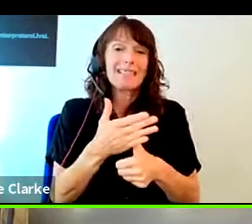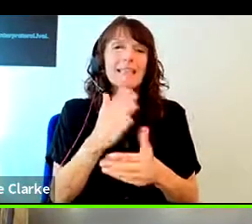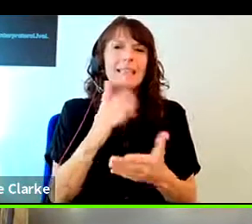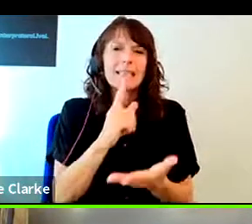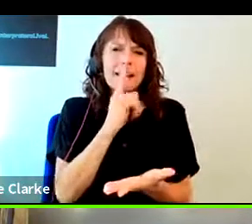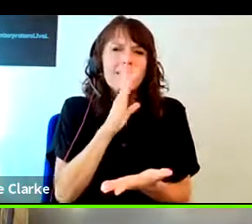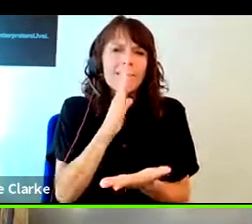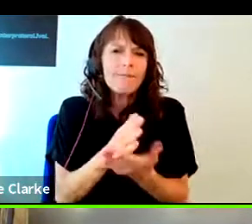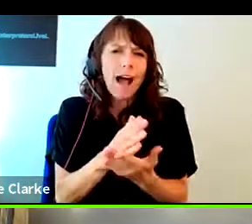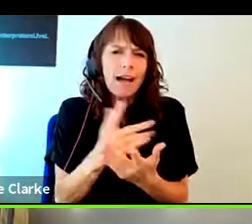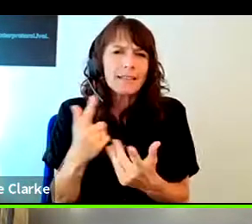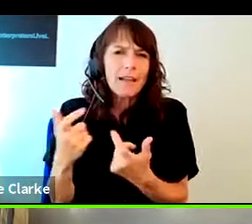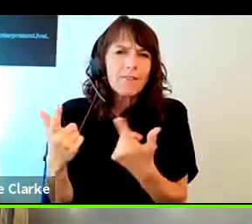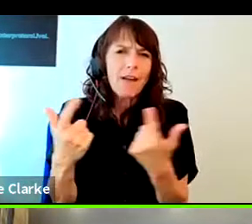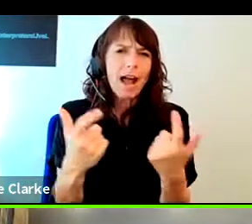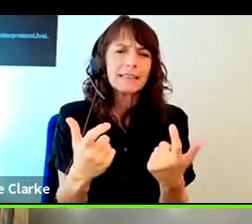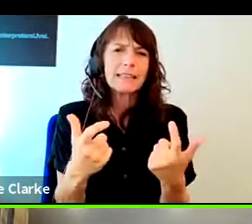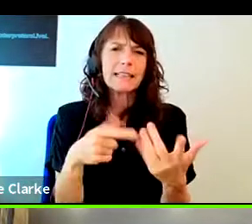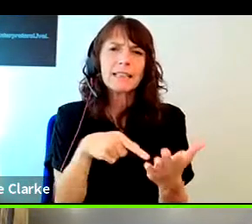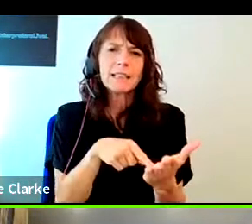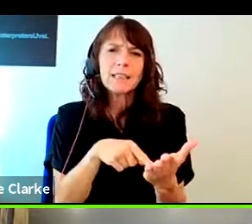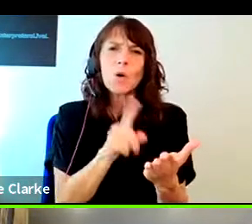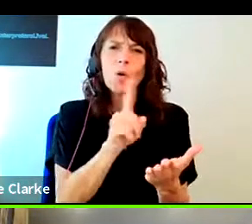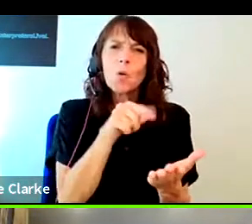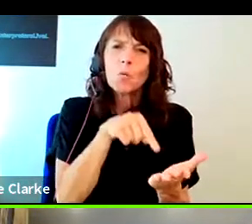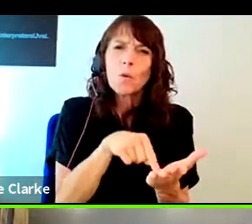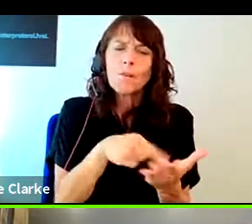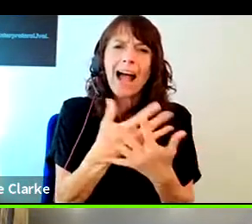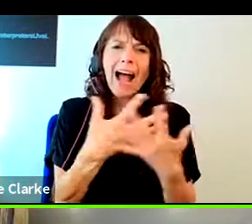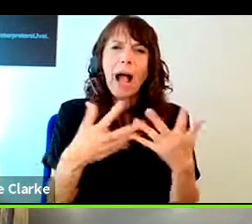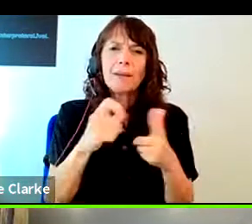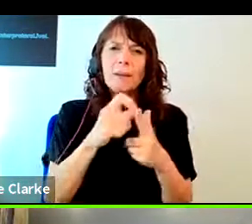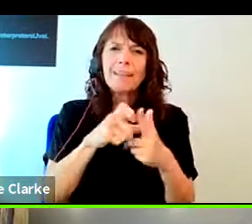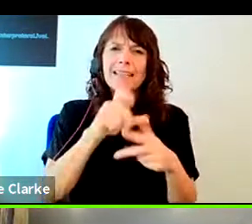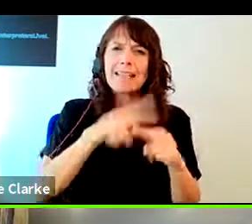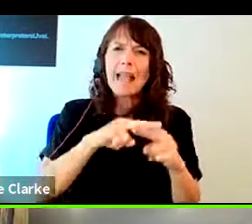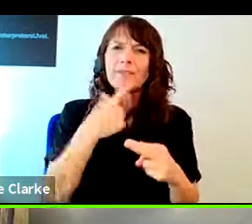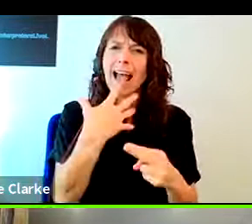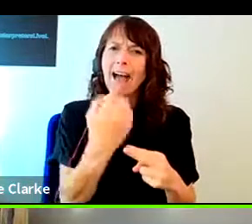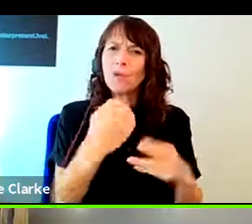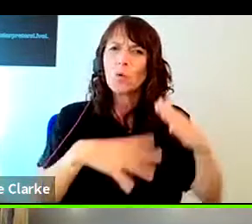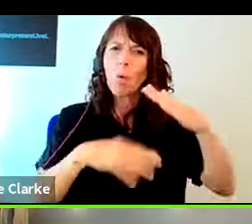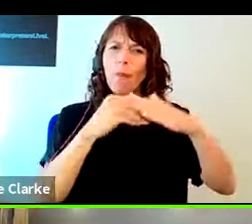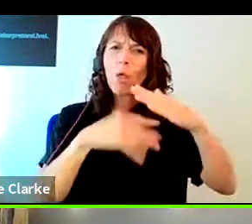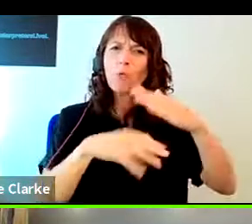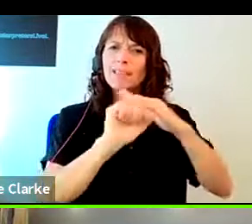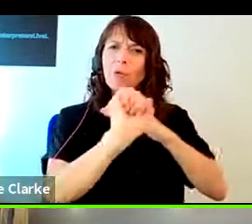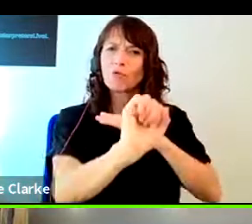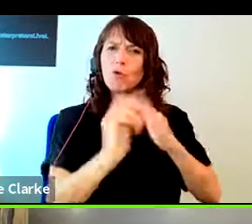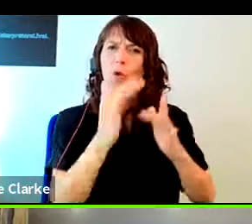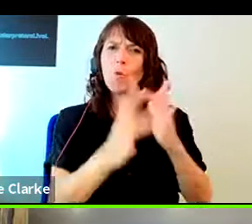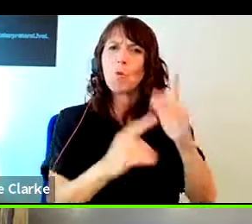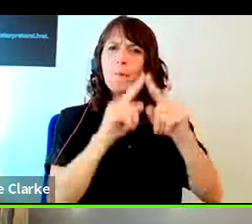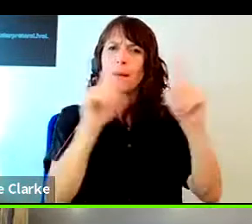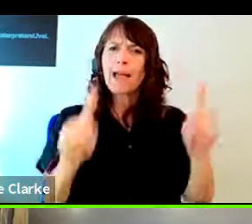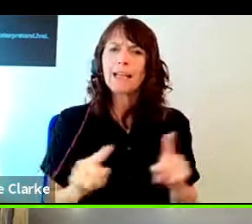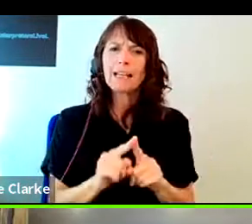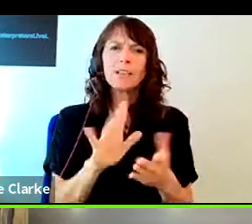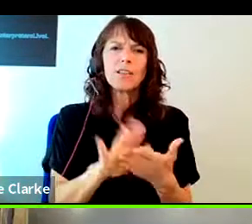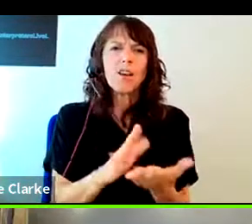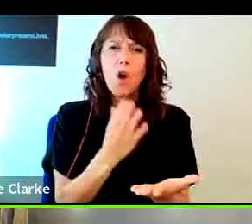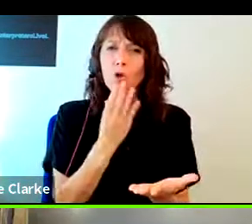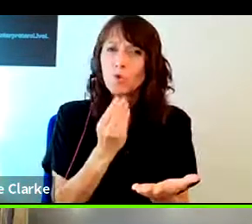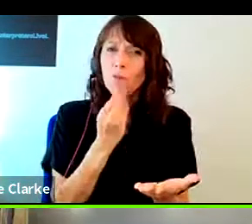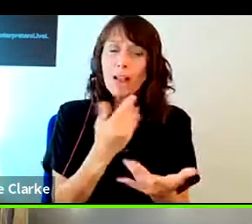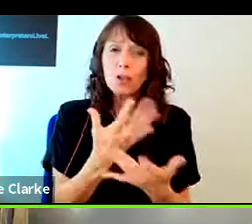finding. What have you got? You know, how many PDFs are there? What is their usage? Have you got any analytics